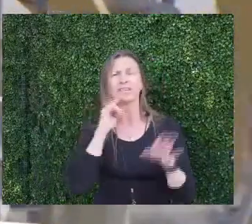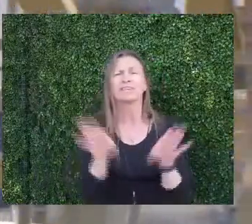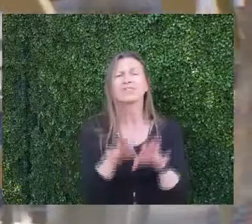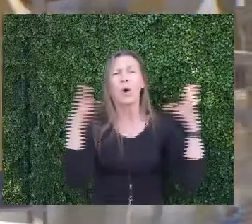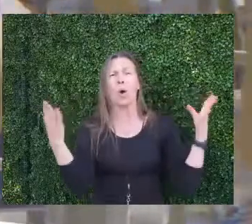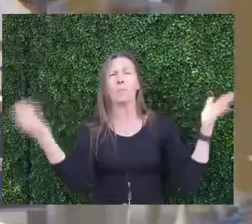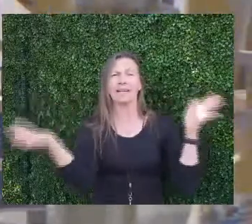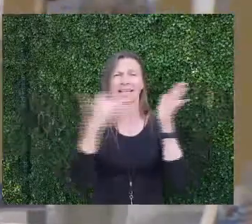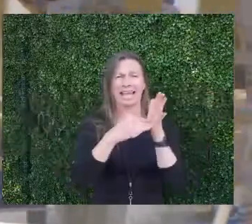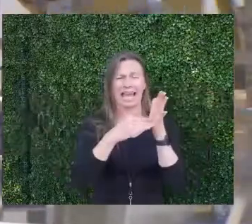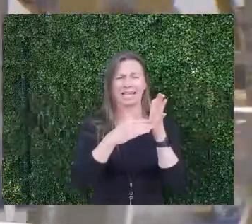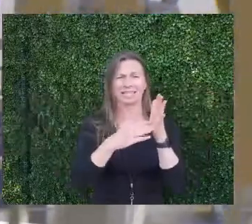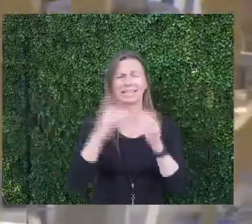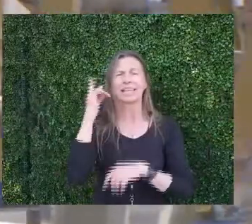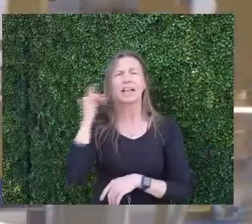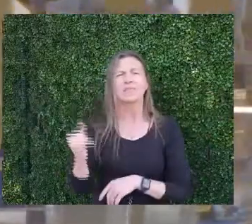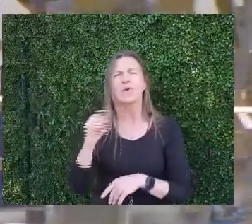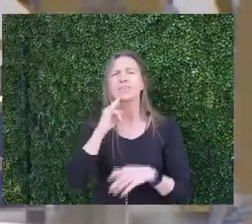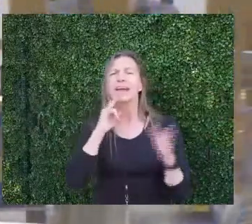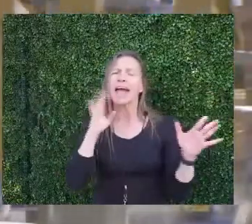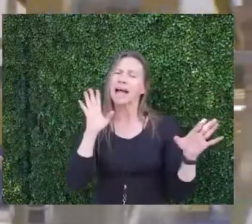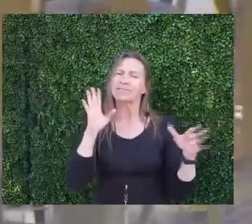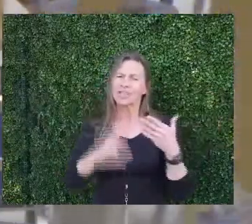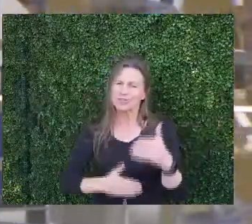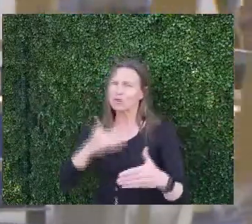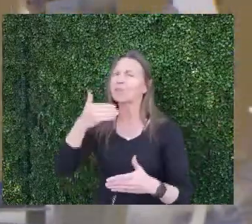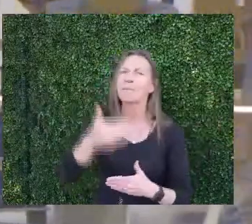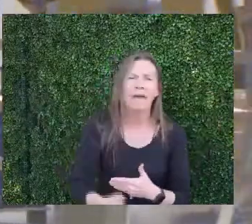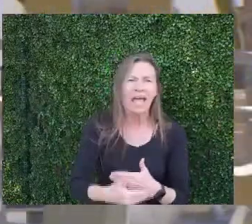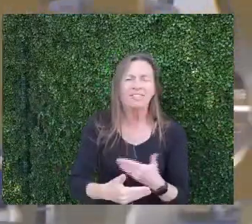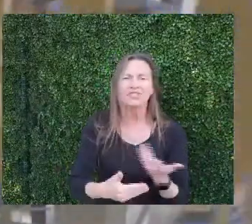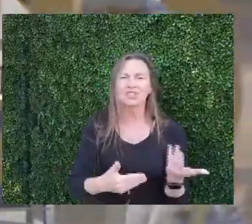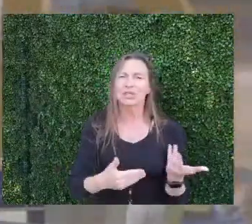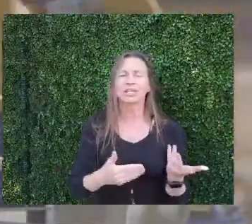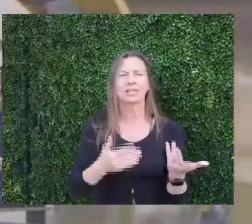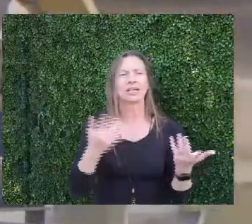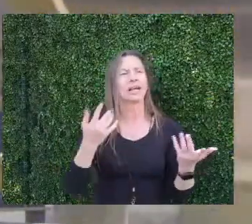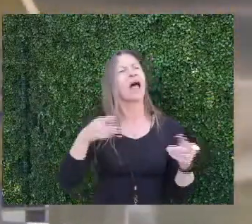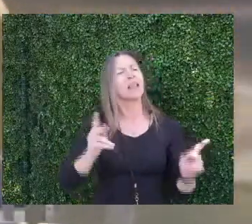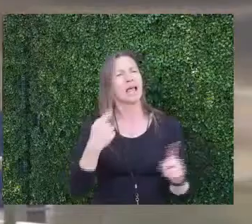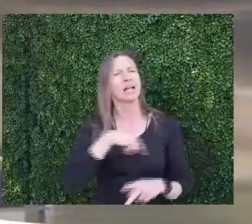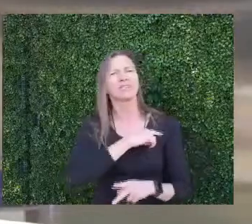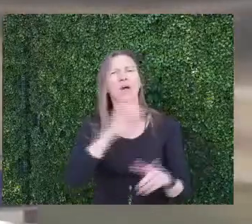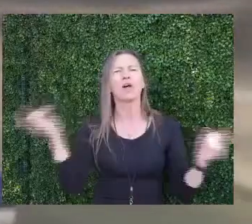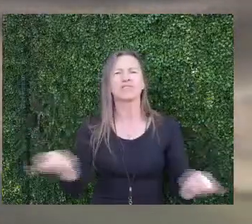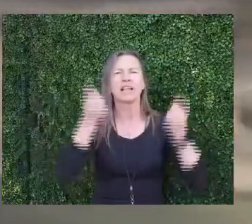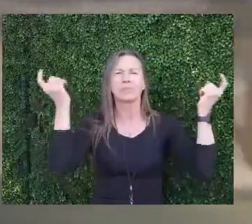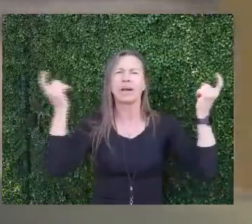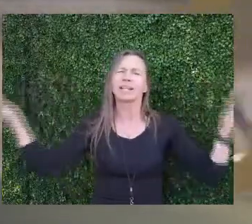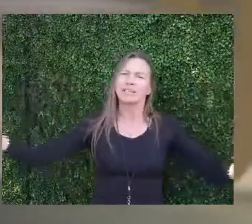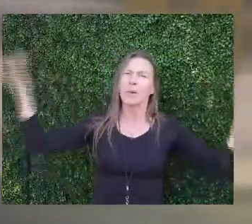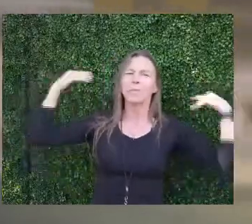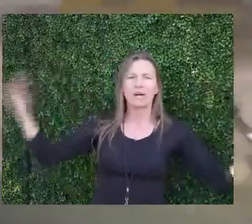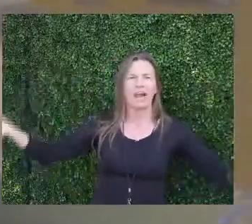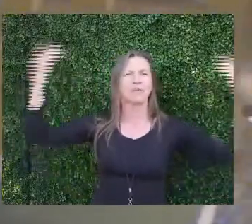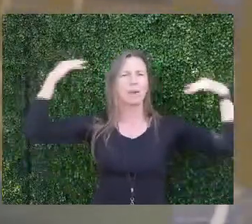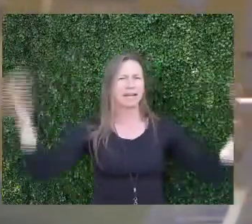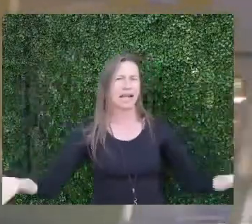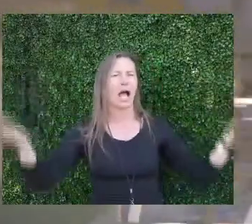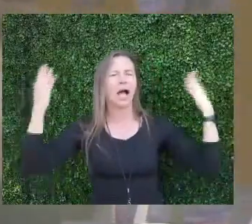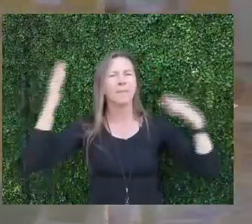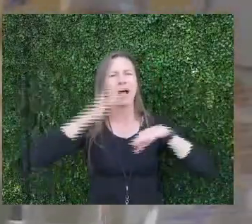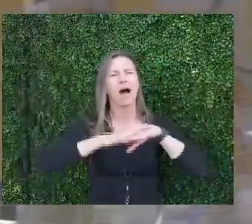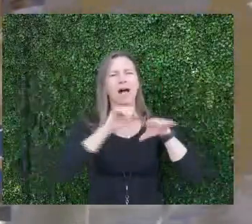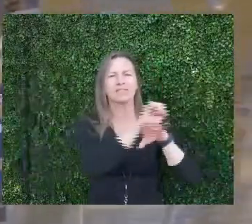California has turned the page. Let us all celebrate this remarkable milestone. Let's bring everybody up on stage for one